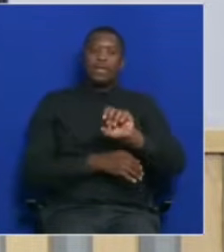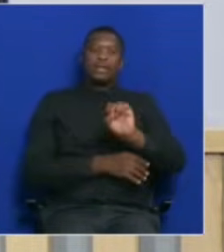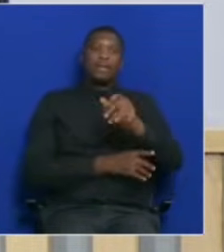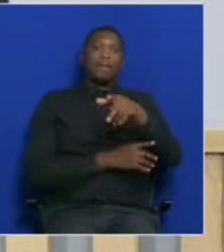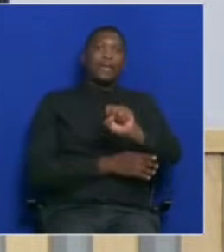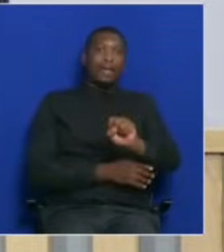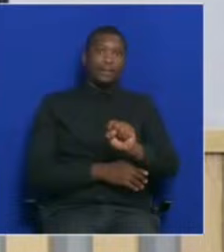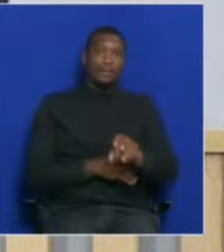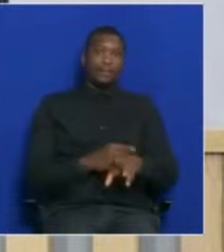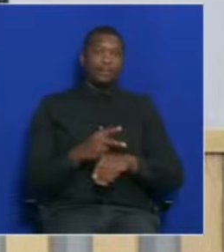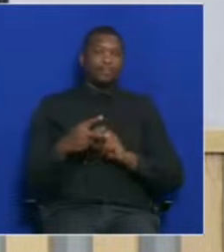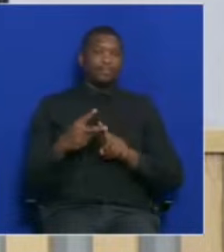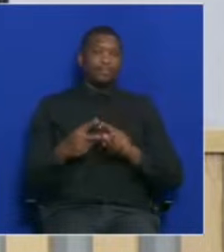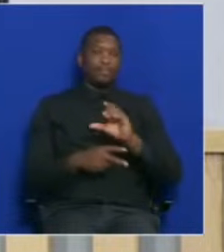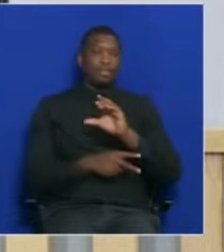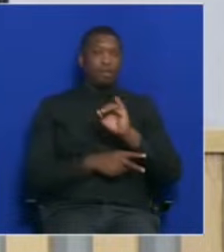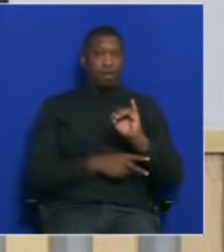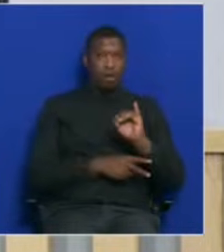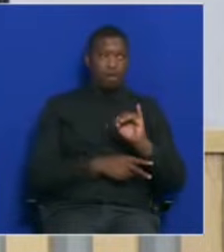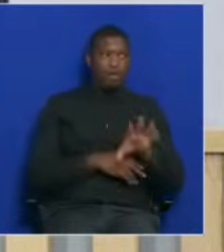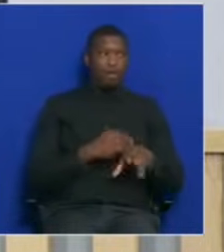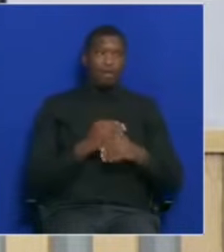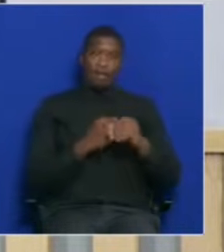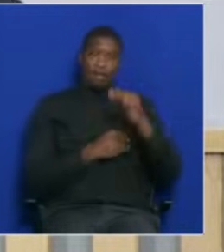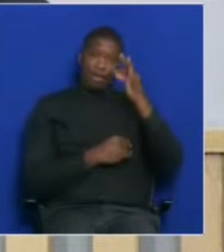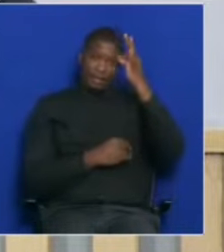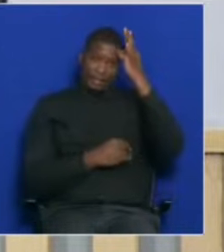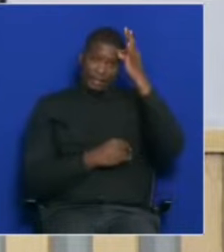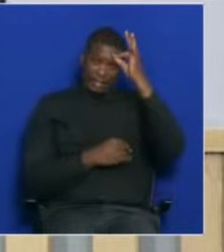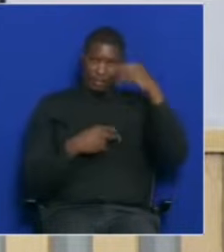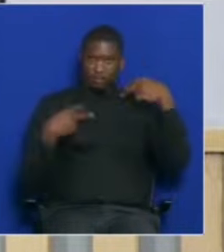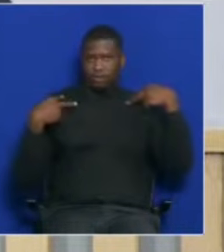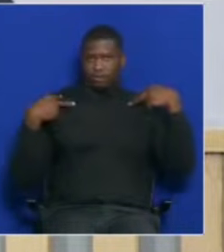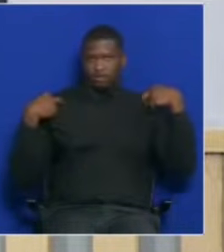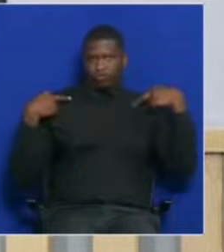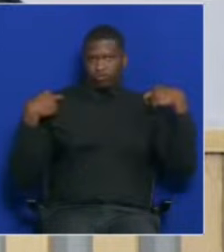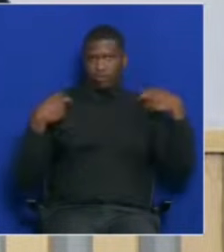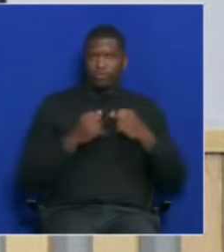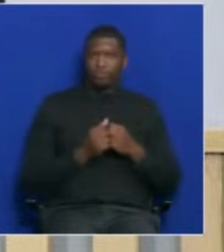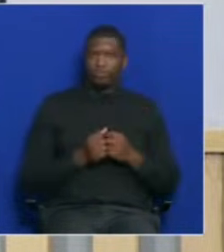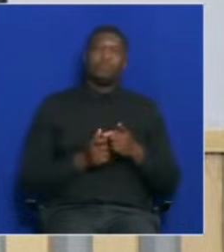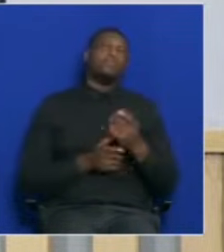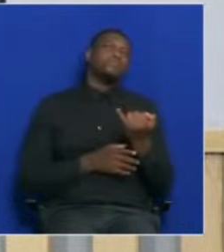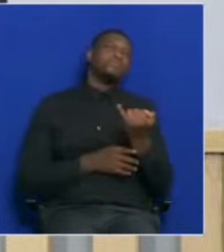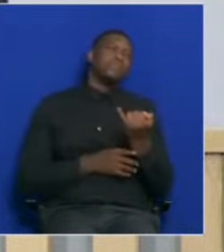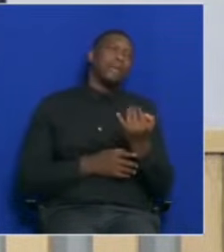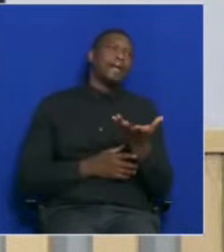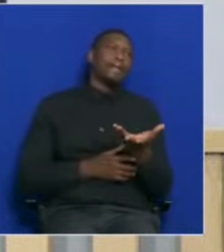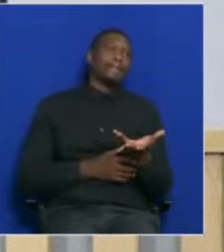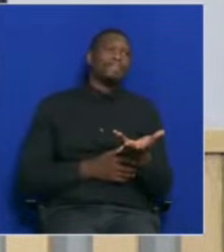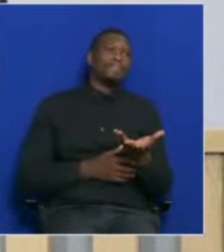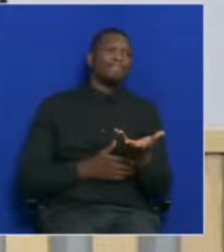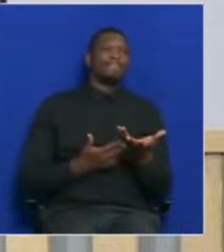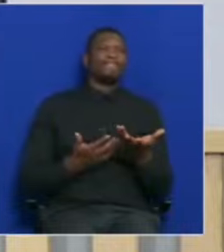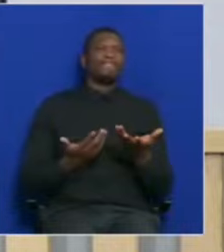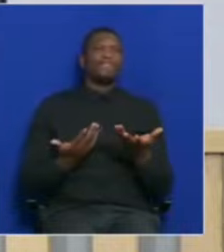the state security. So it was sort of an